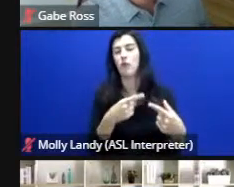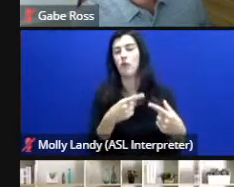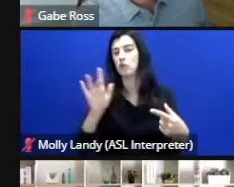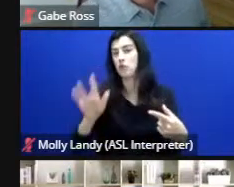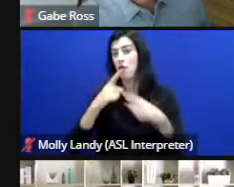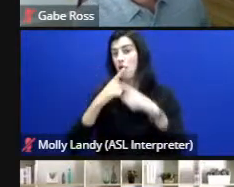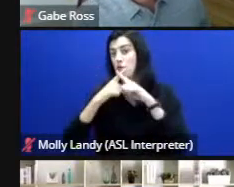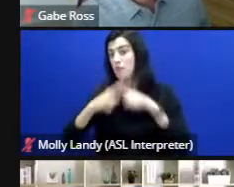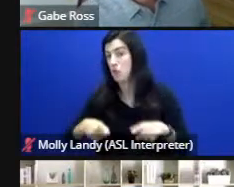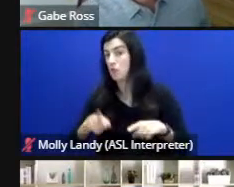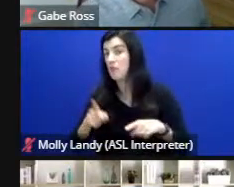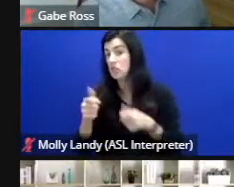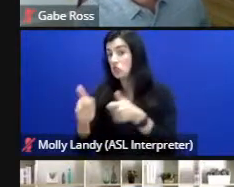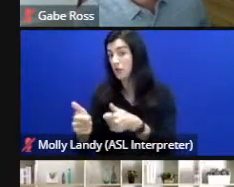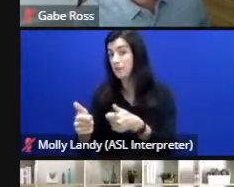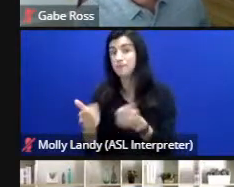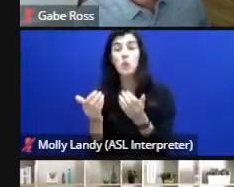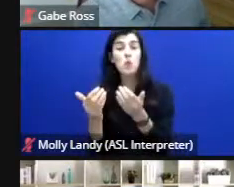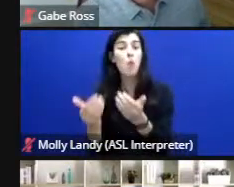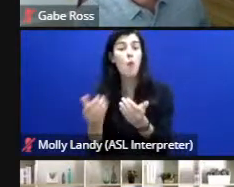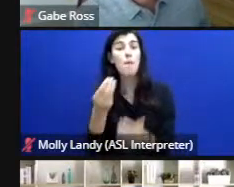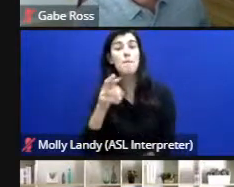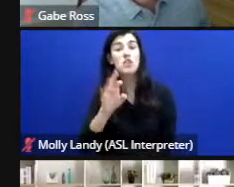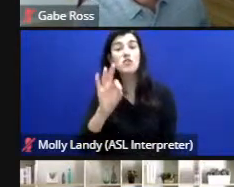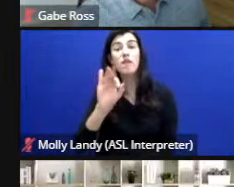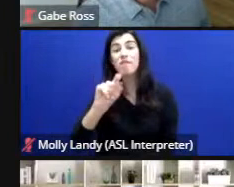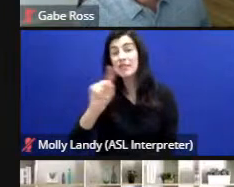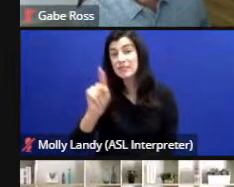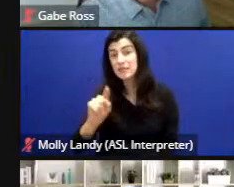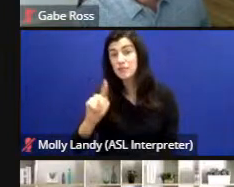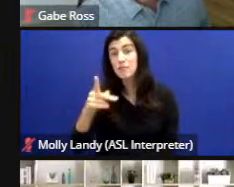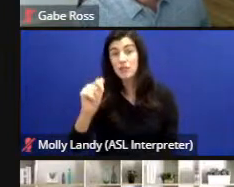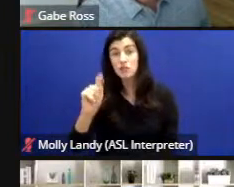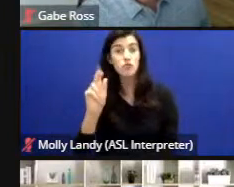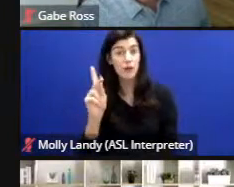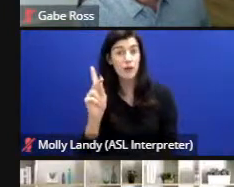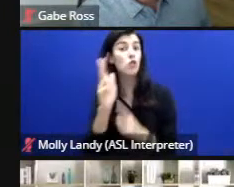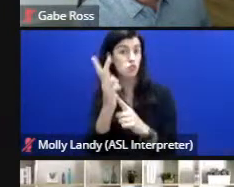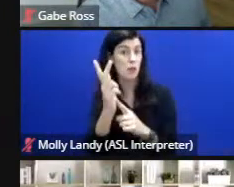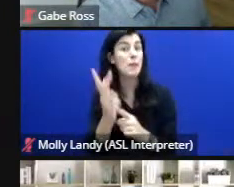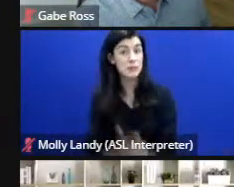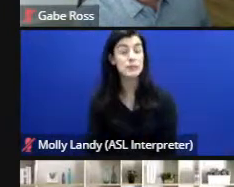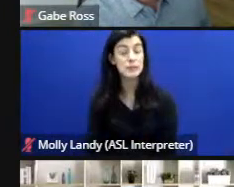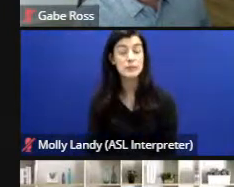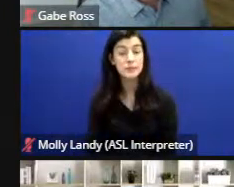he's good. Okay, Mr. Fitzpatrick, you have 3 minutes.